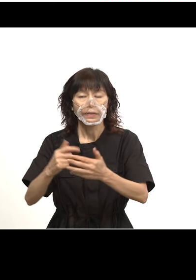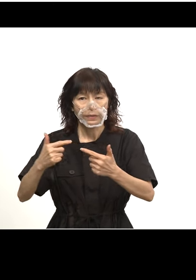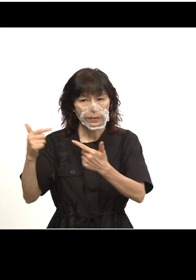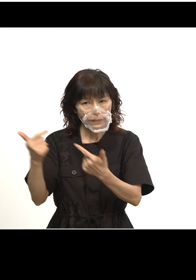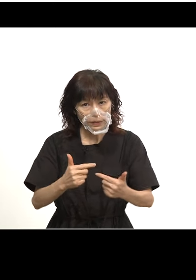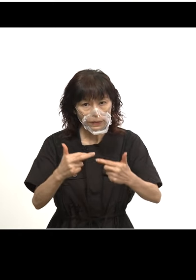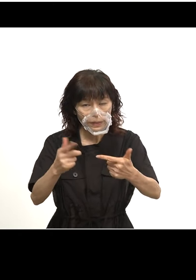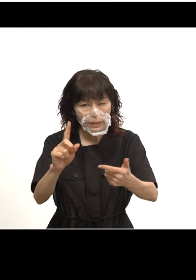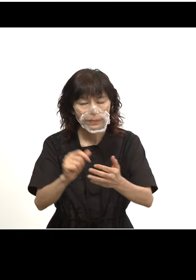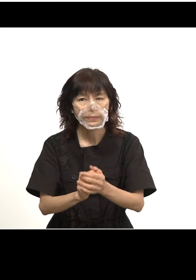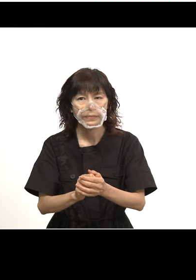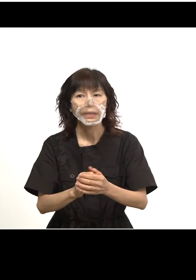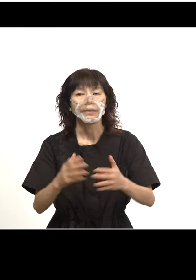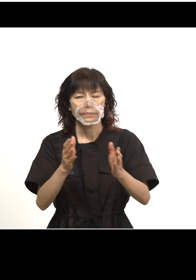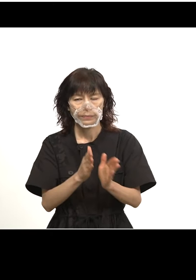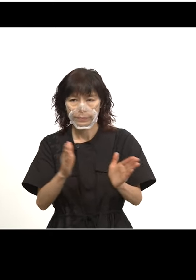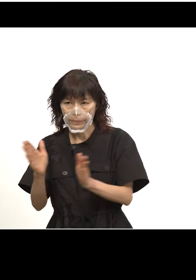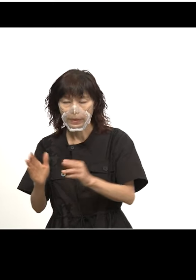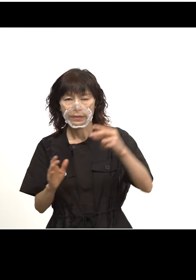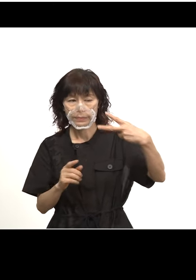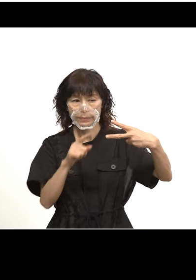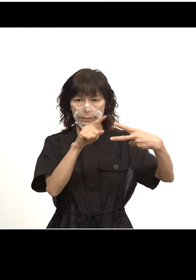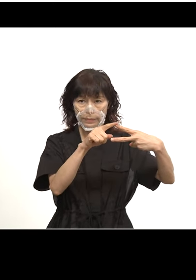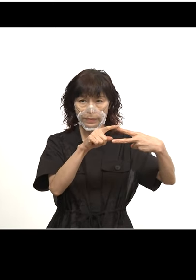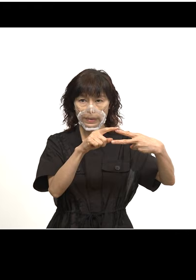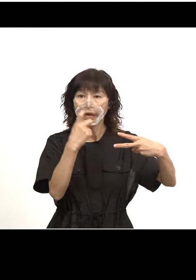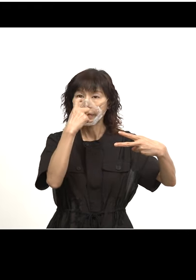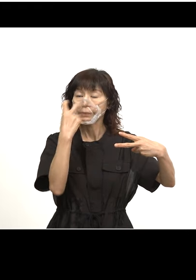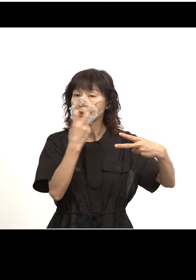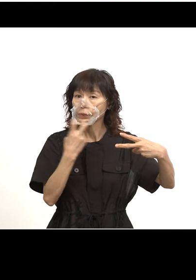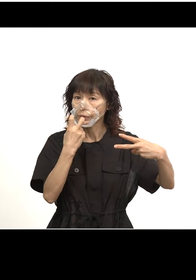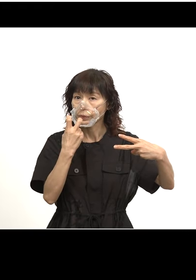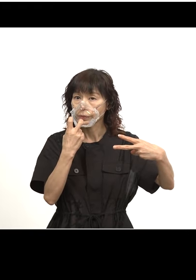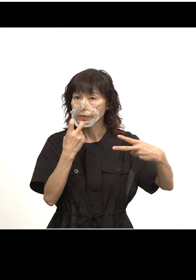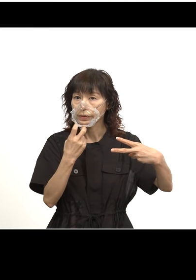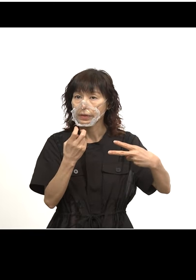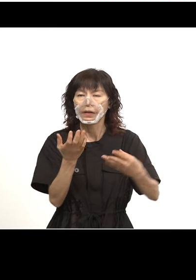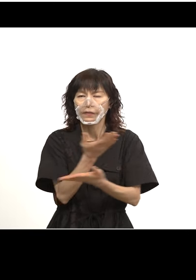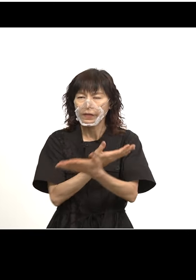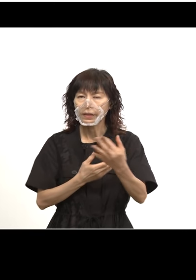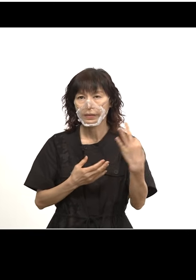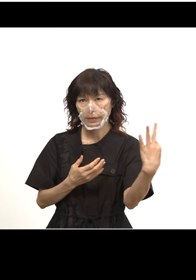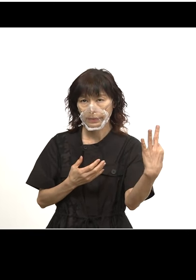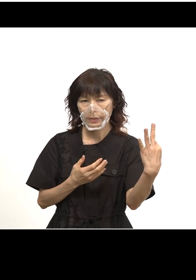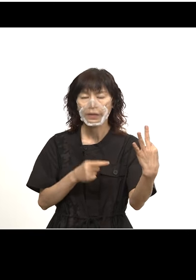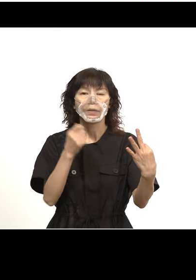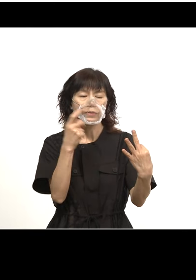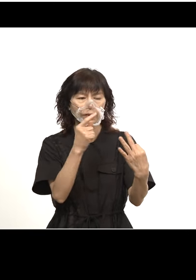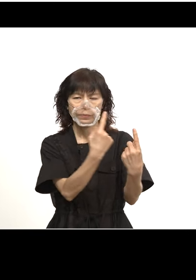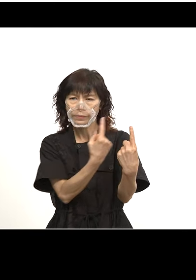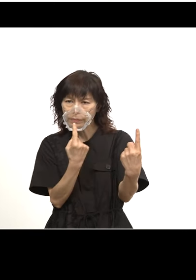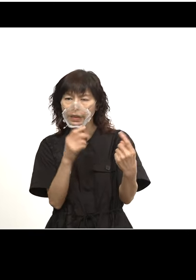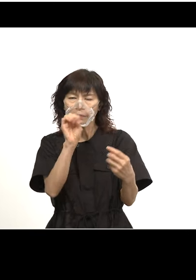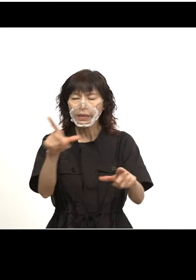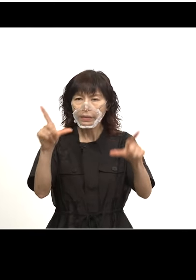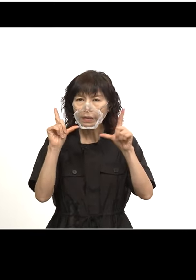in English. There will be three keynote presentations, followed by a short Q&A section after each of them. On the top